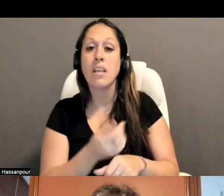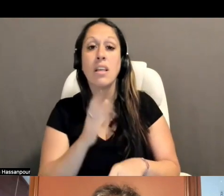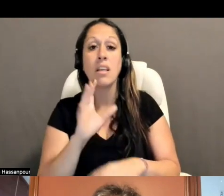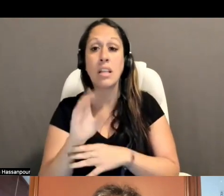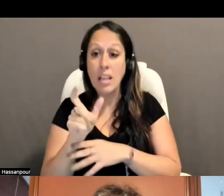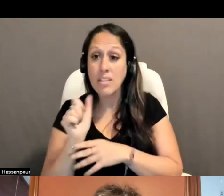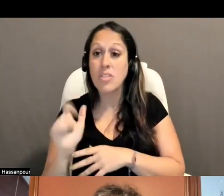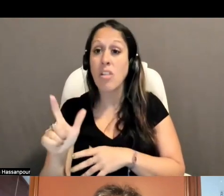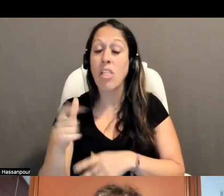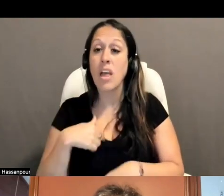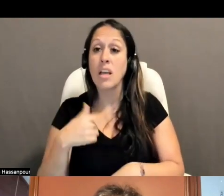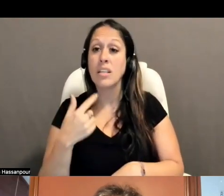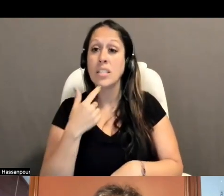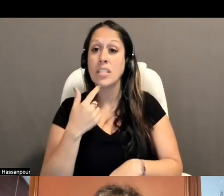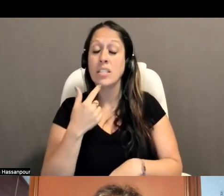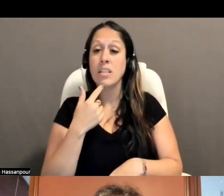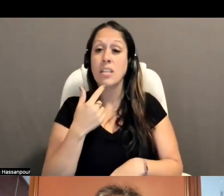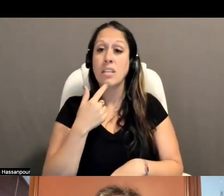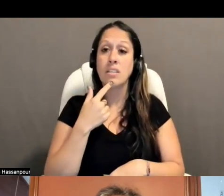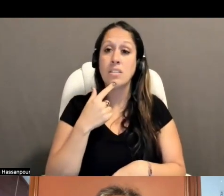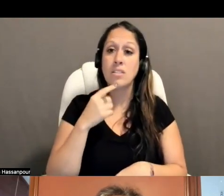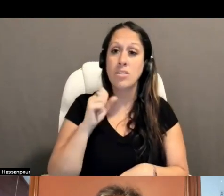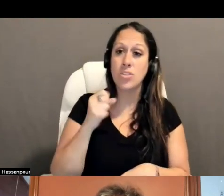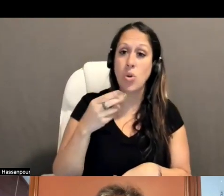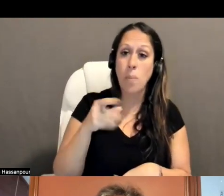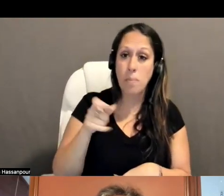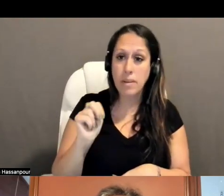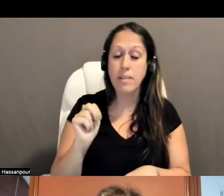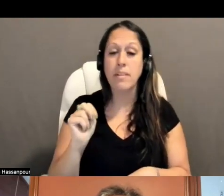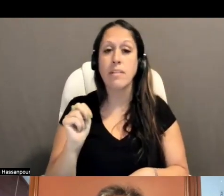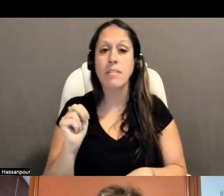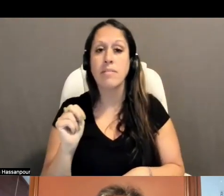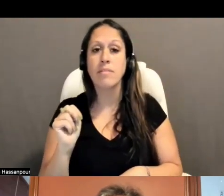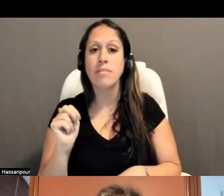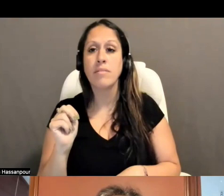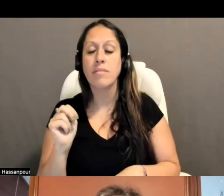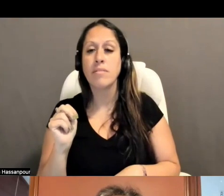Classical, I'd say Chopin, um,